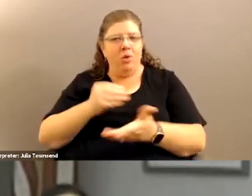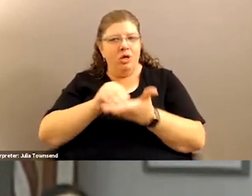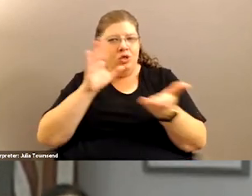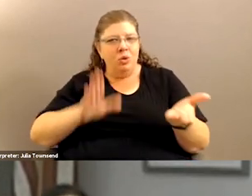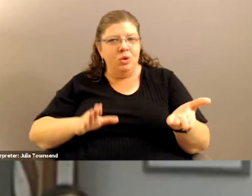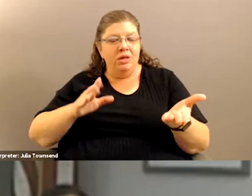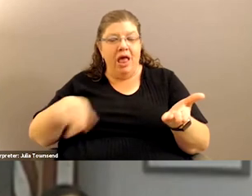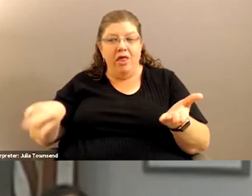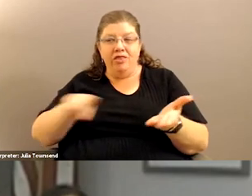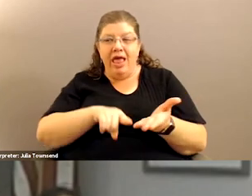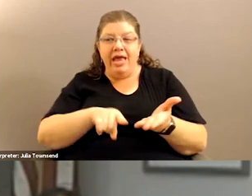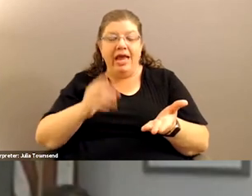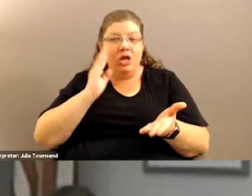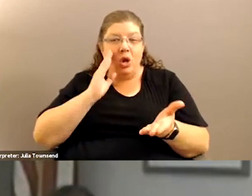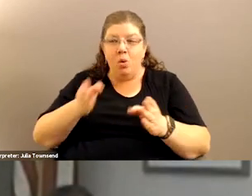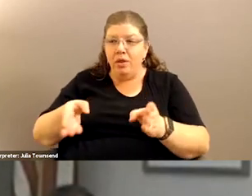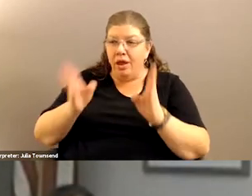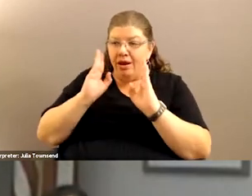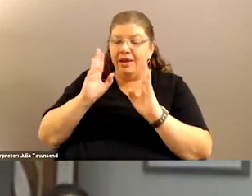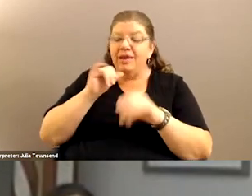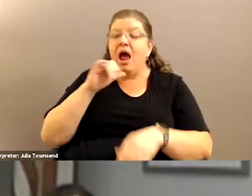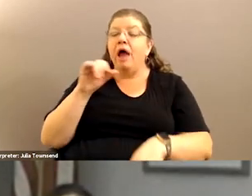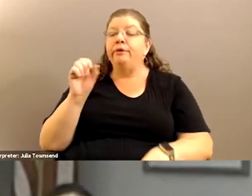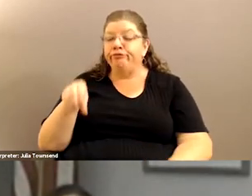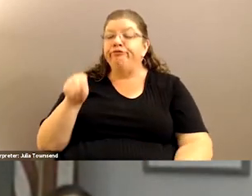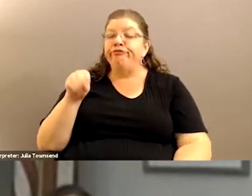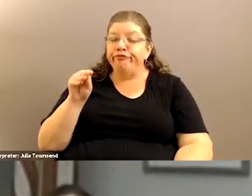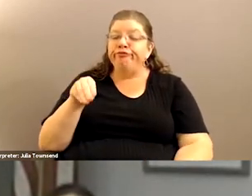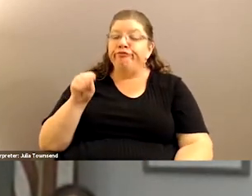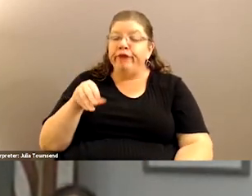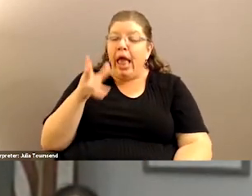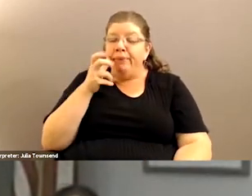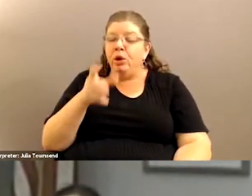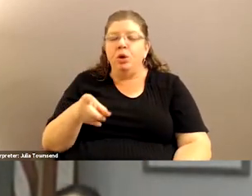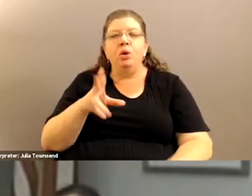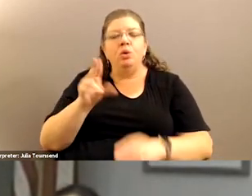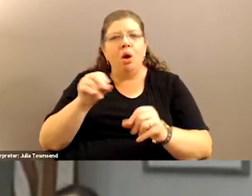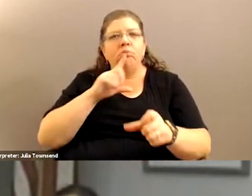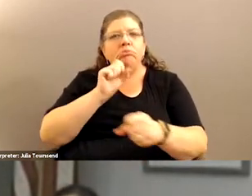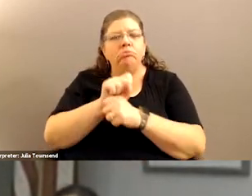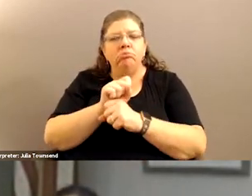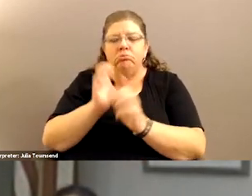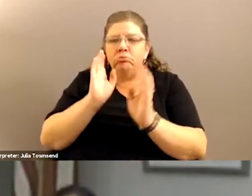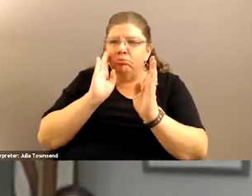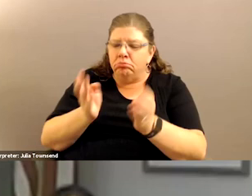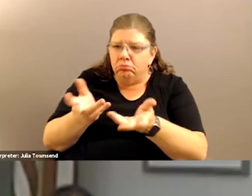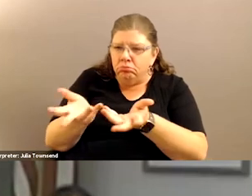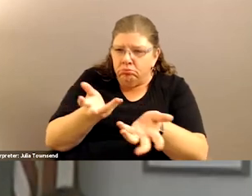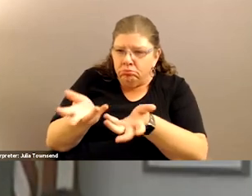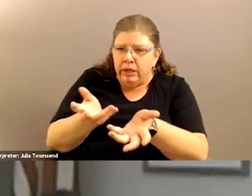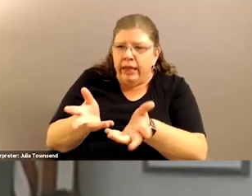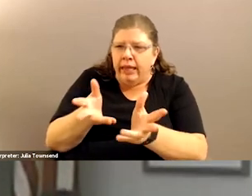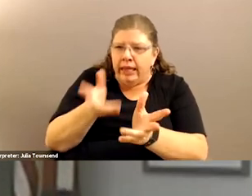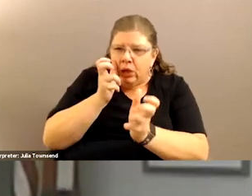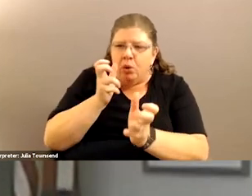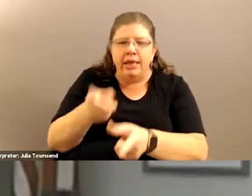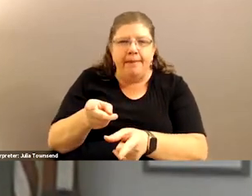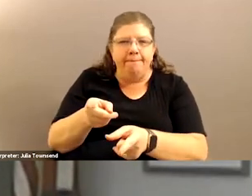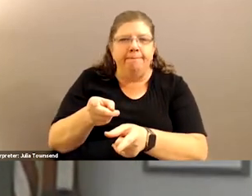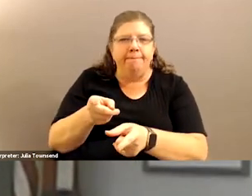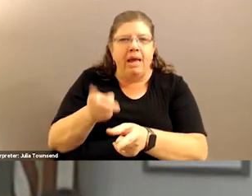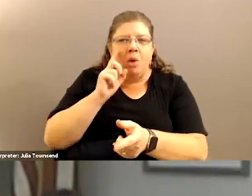heard not well i'm hearing you but you know know that we are hearing them and that we're going to take a stand